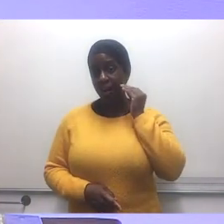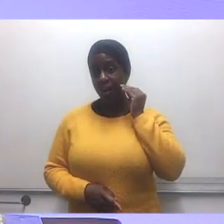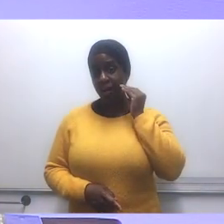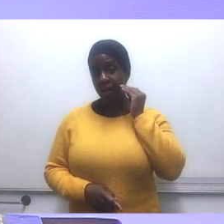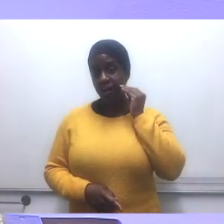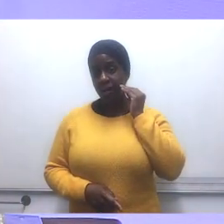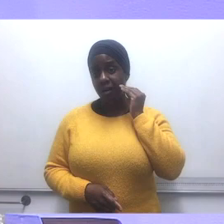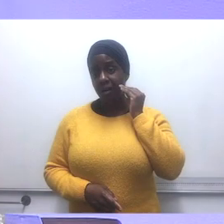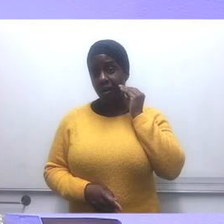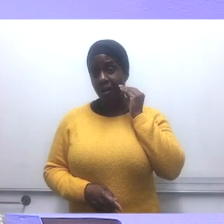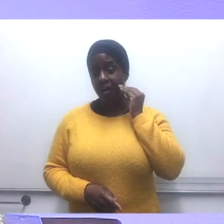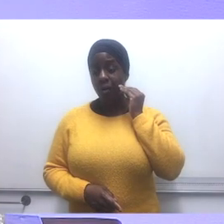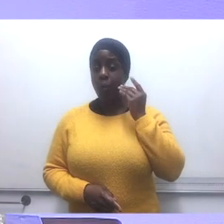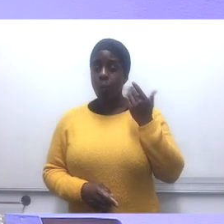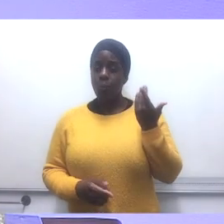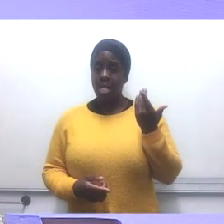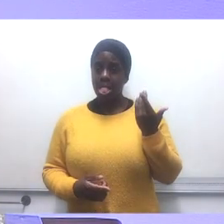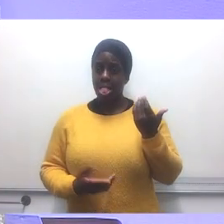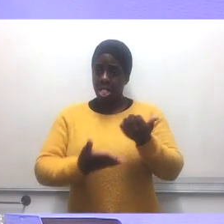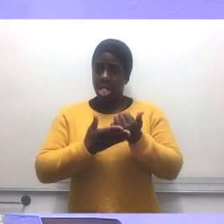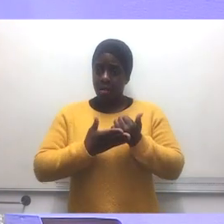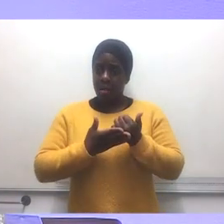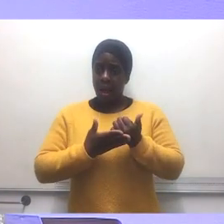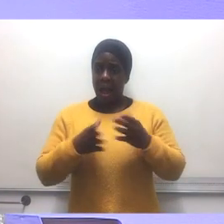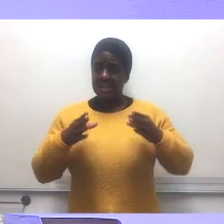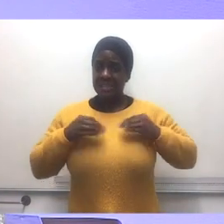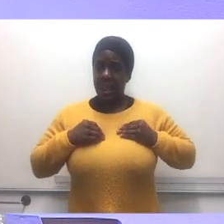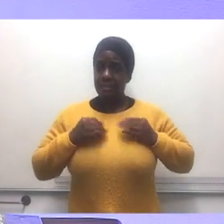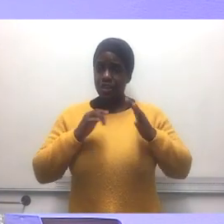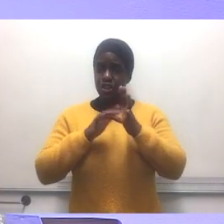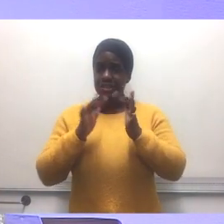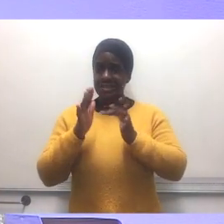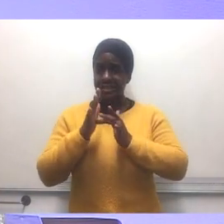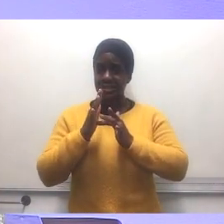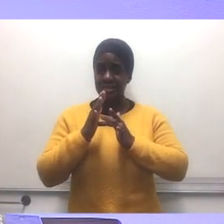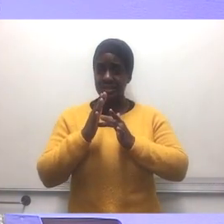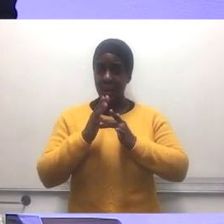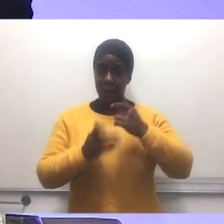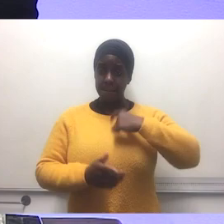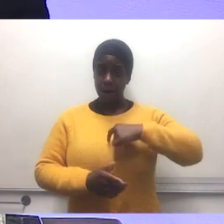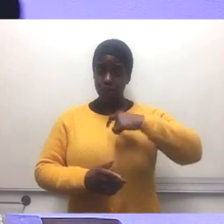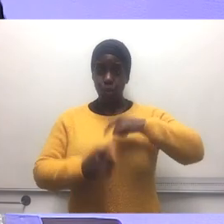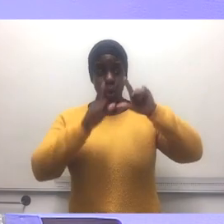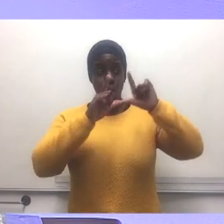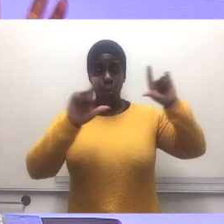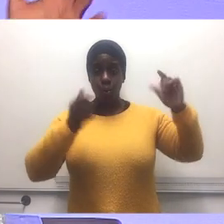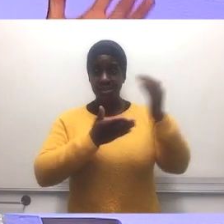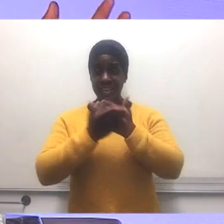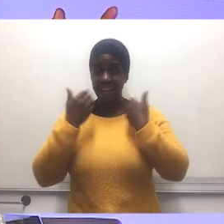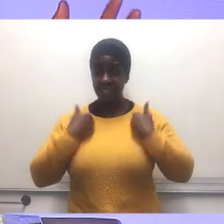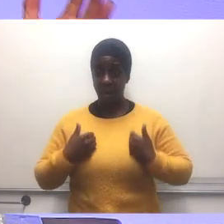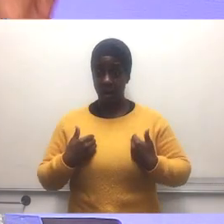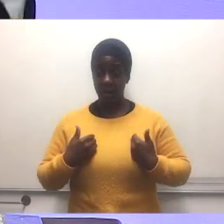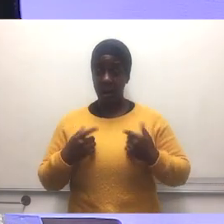will cause you to accept Jesus as your personal Lord and Savior. And so